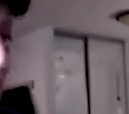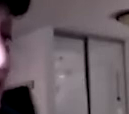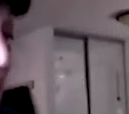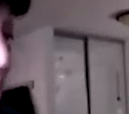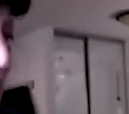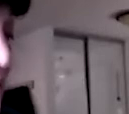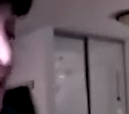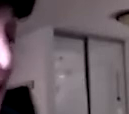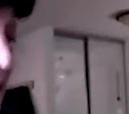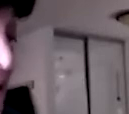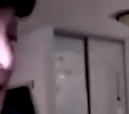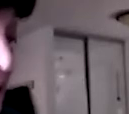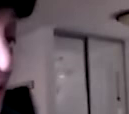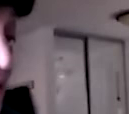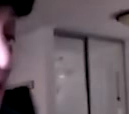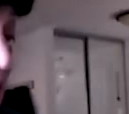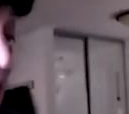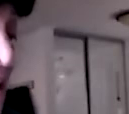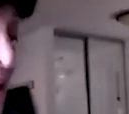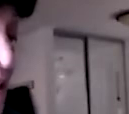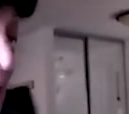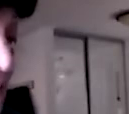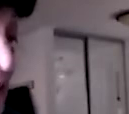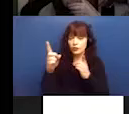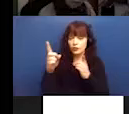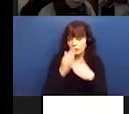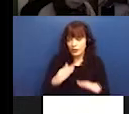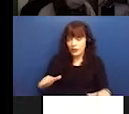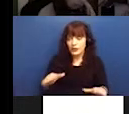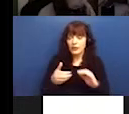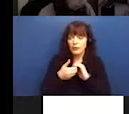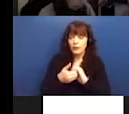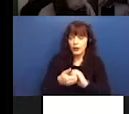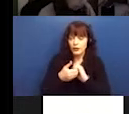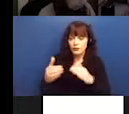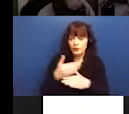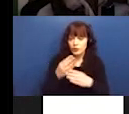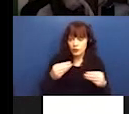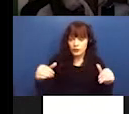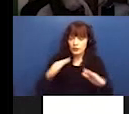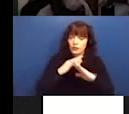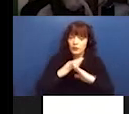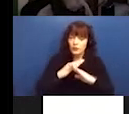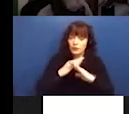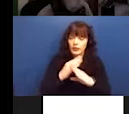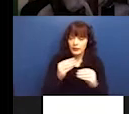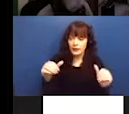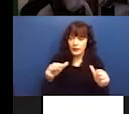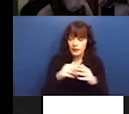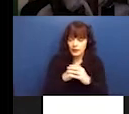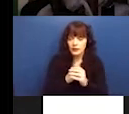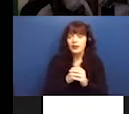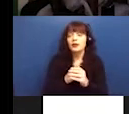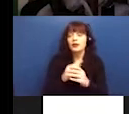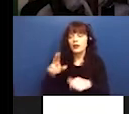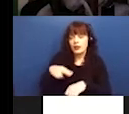the Anishinaabe, Mississaugas, and Haudenosaunee that bound them to share the territory and protect the land. Subsequent Indigenous